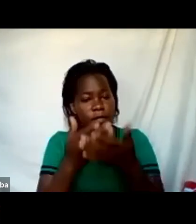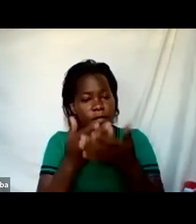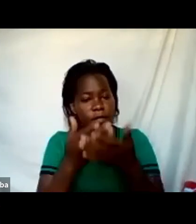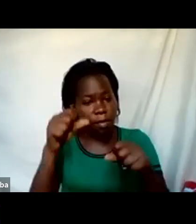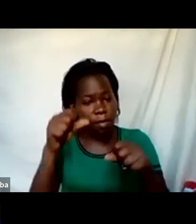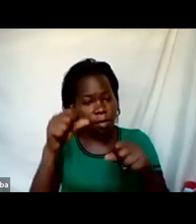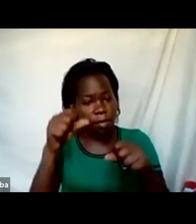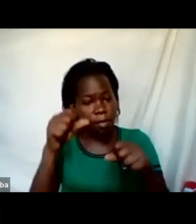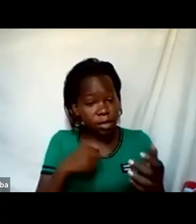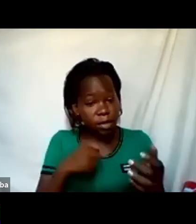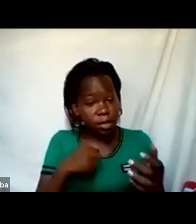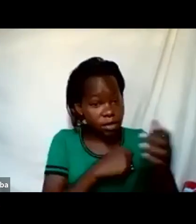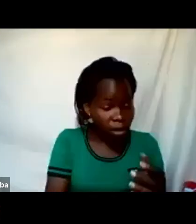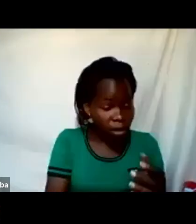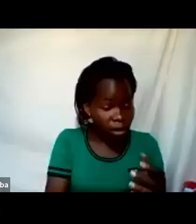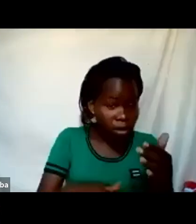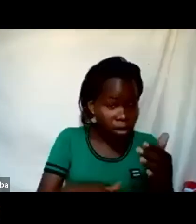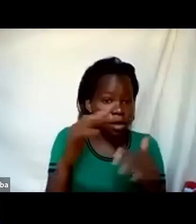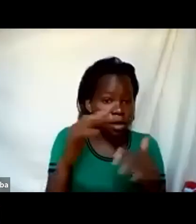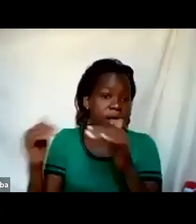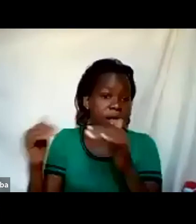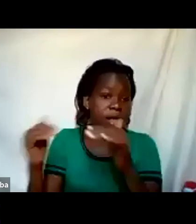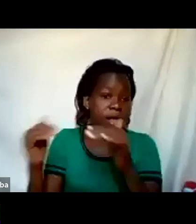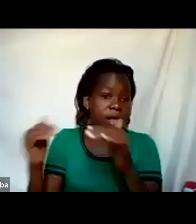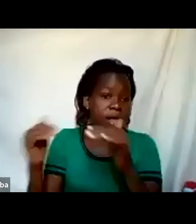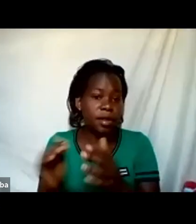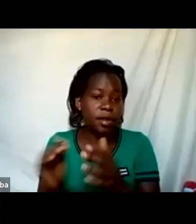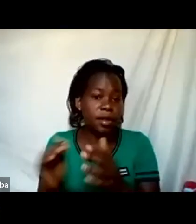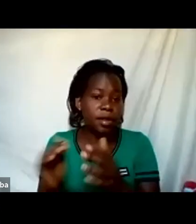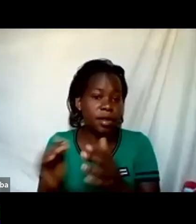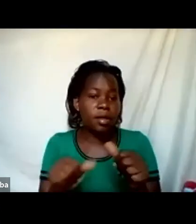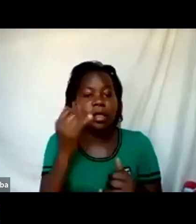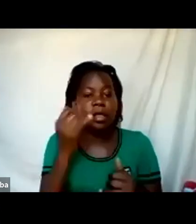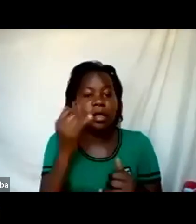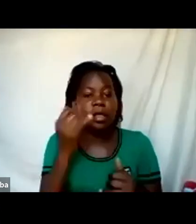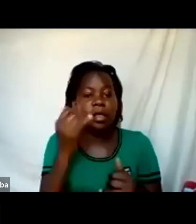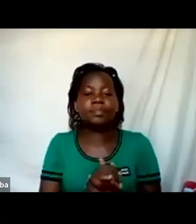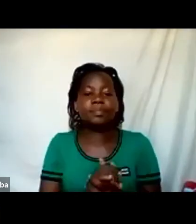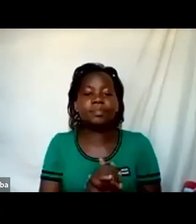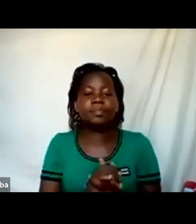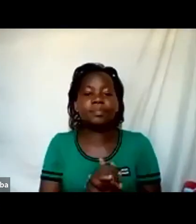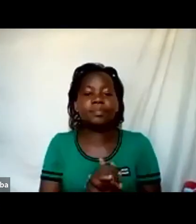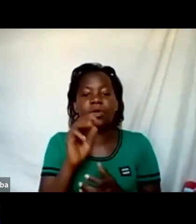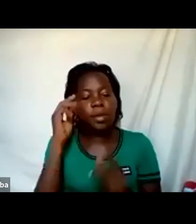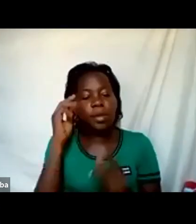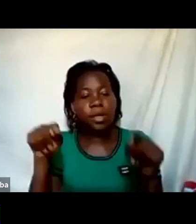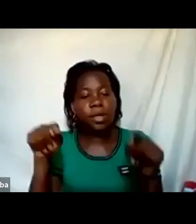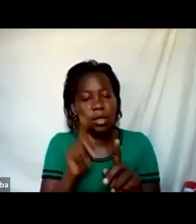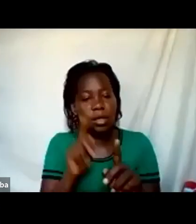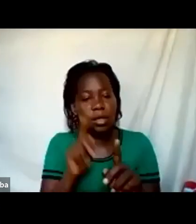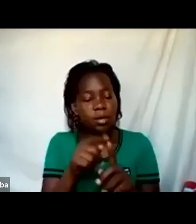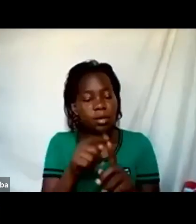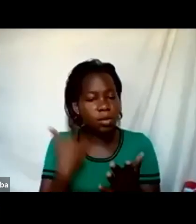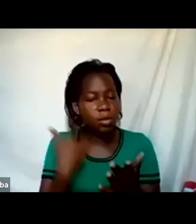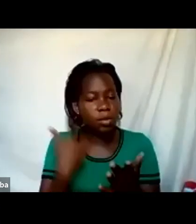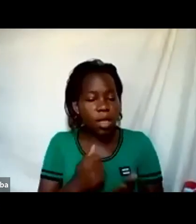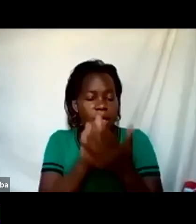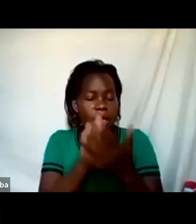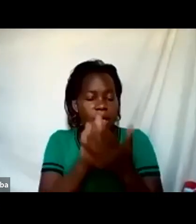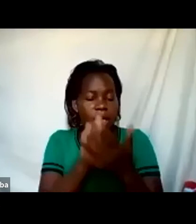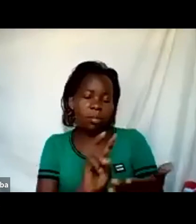get into the next phase of the ideathon, which is the masterclasses. The purpose of the masterclasses really is to help look at the business within